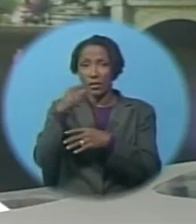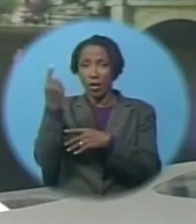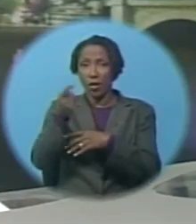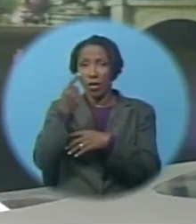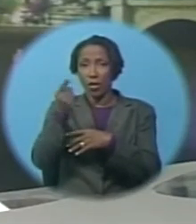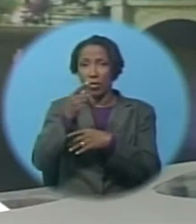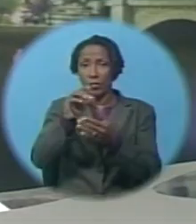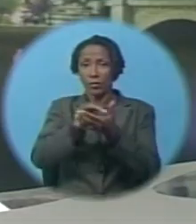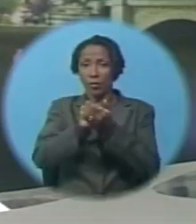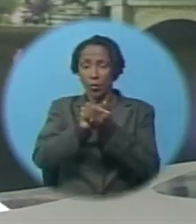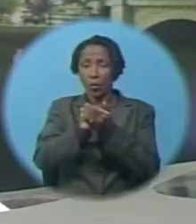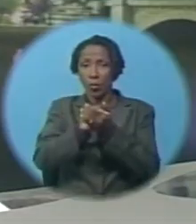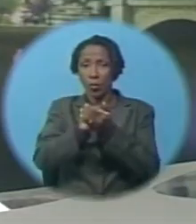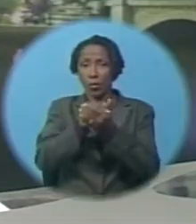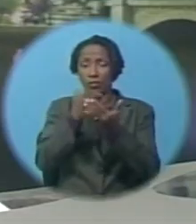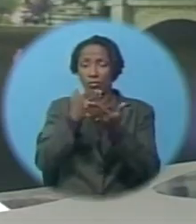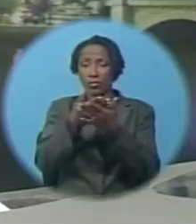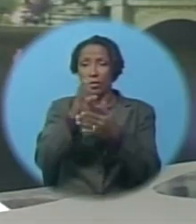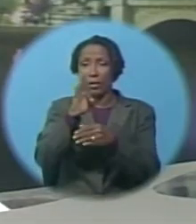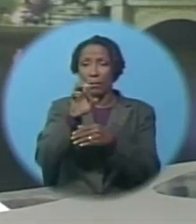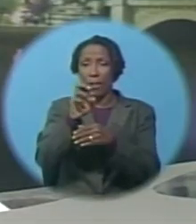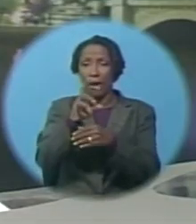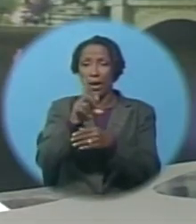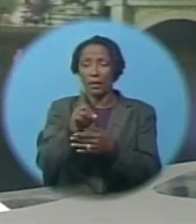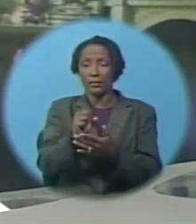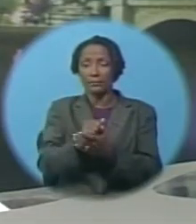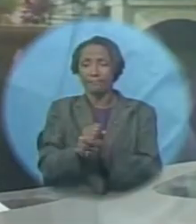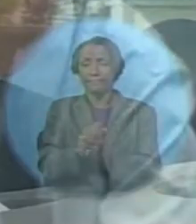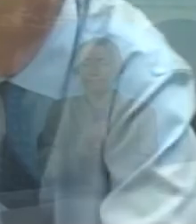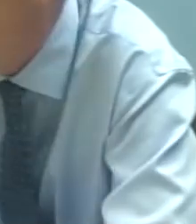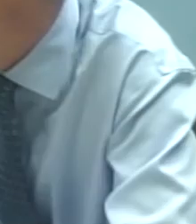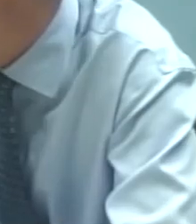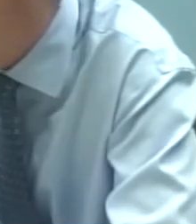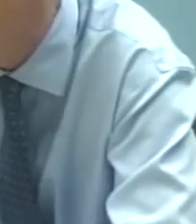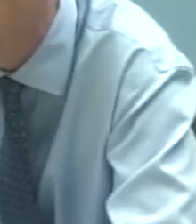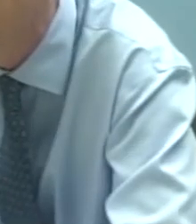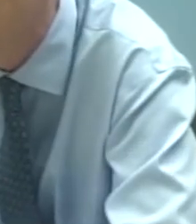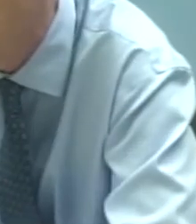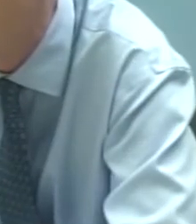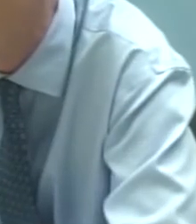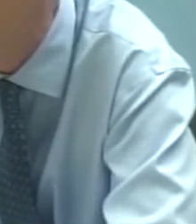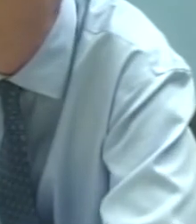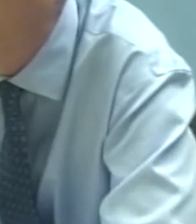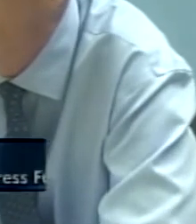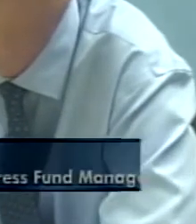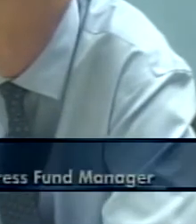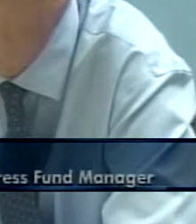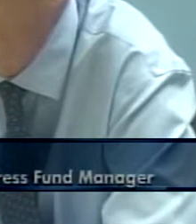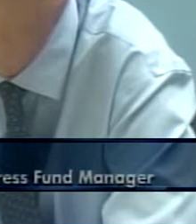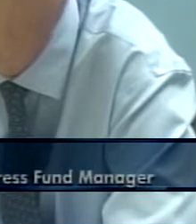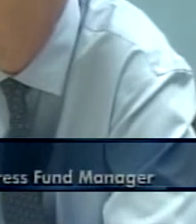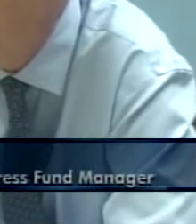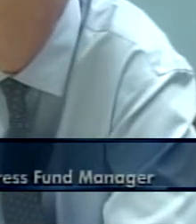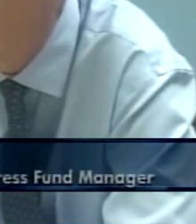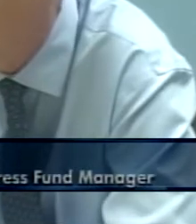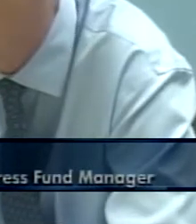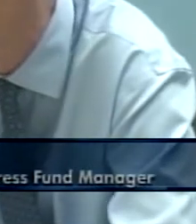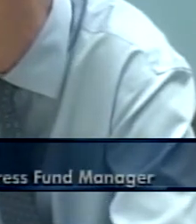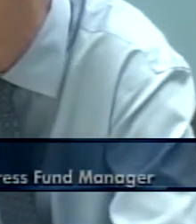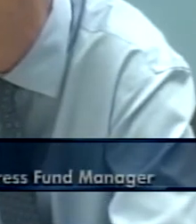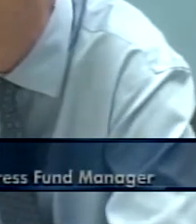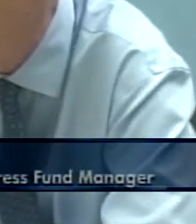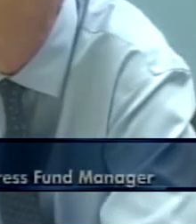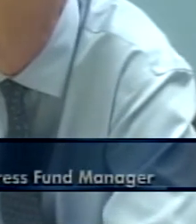corporate bonds over the years. In previous investment forums, we're here on our seventh annual. In a previous year, we